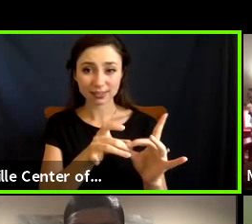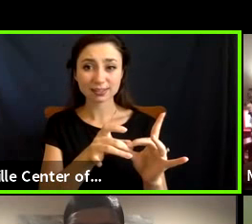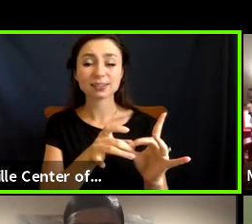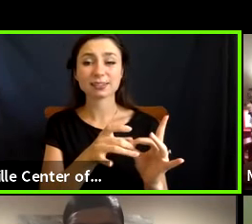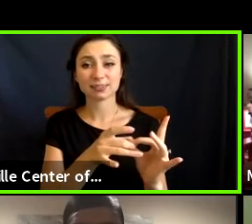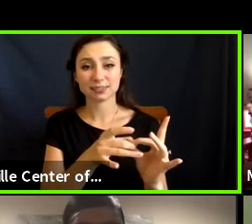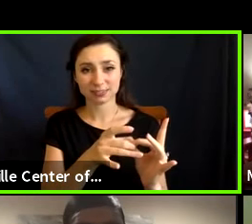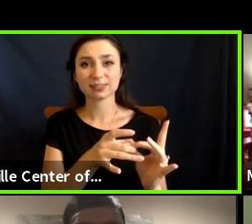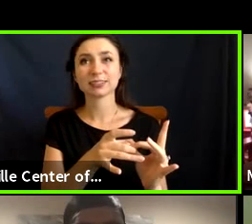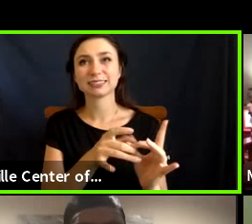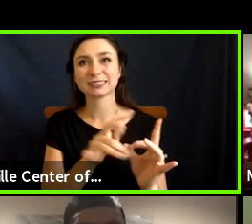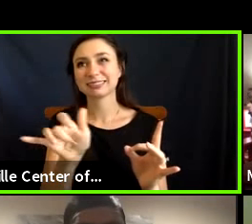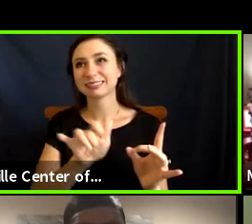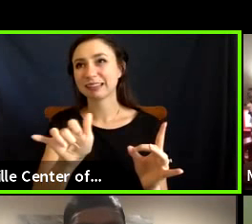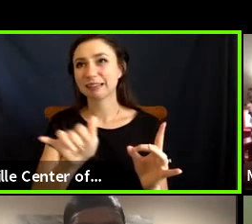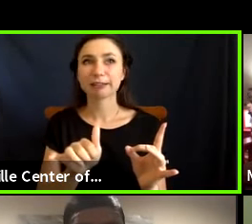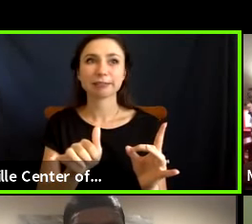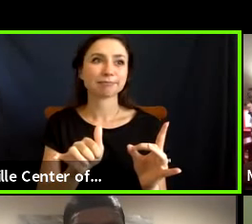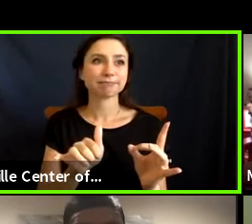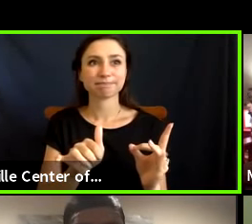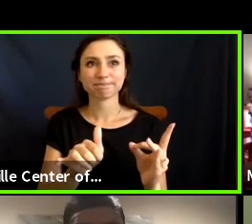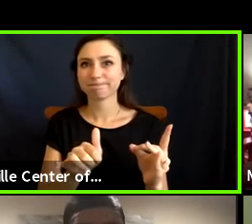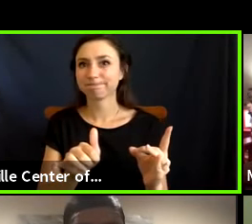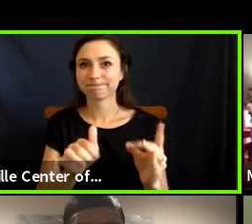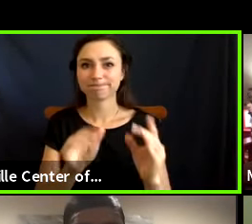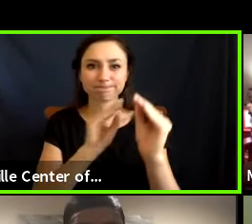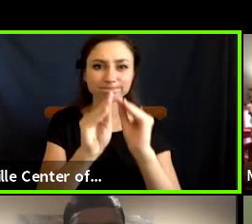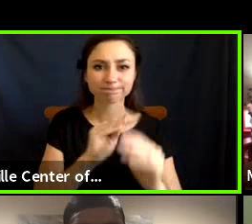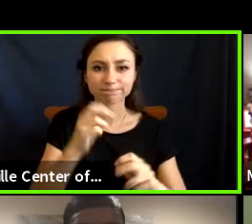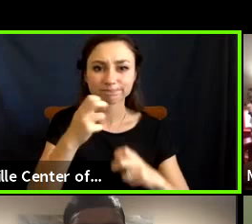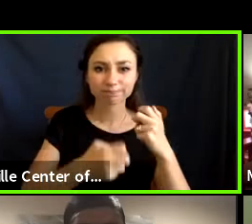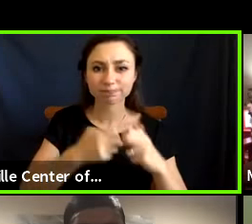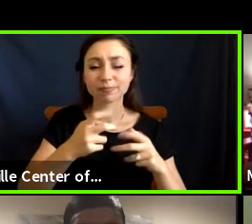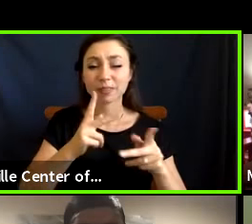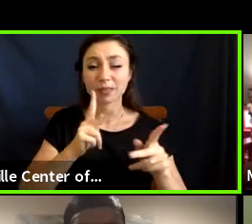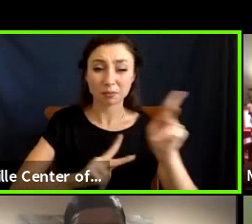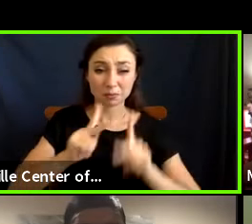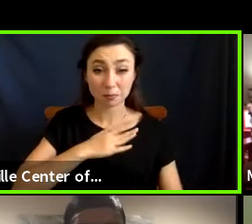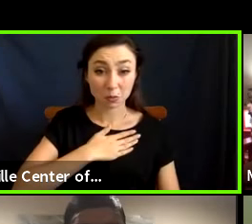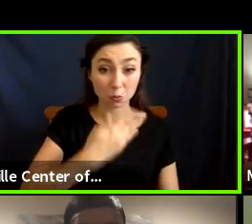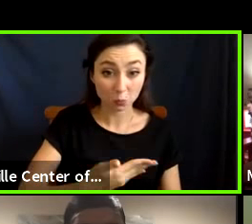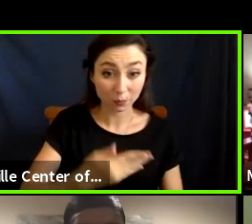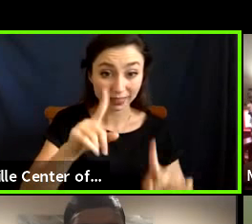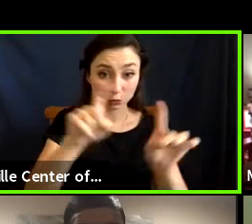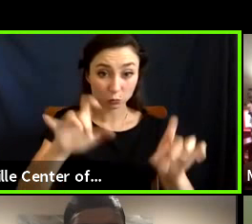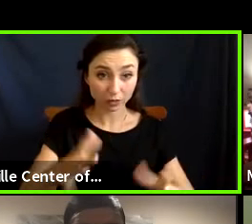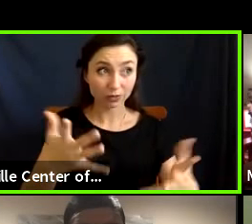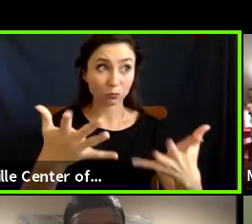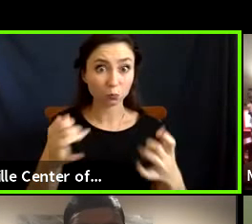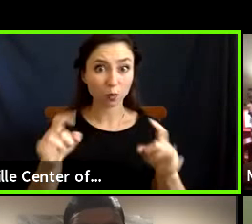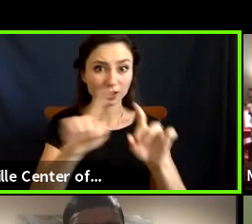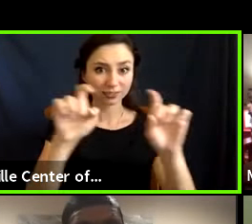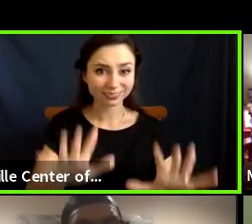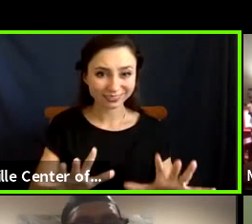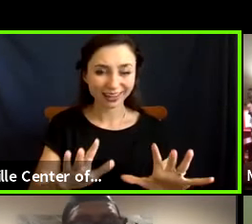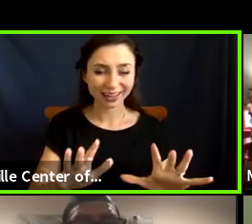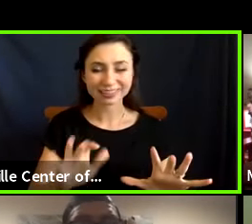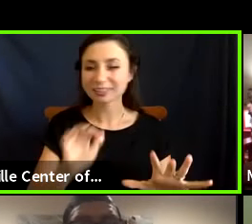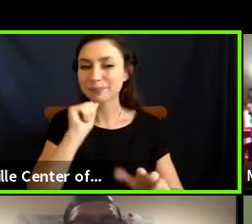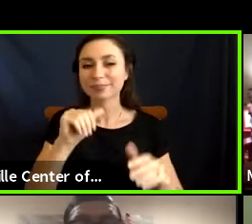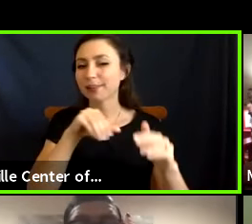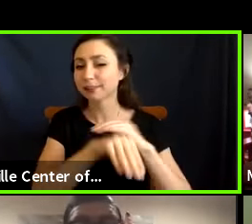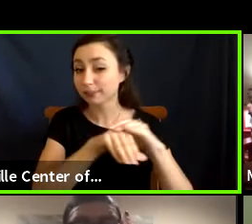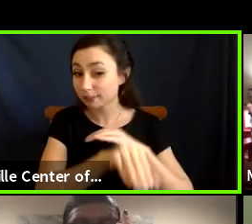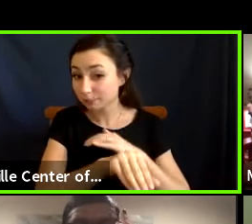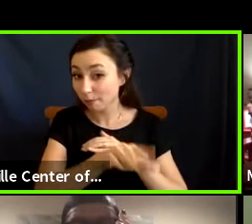a logistical problem where we have people willing to be tested, but they are not, it's not as easily accessible to